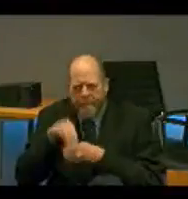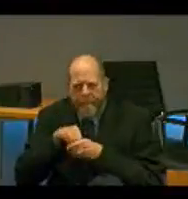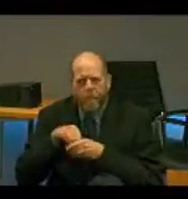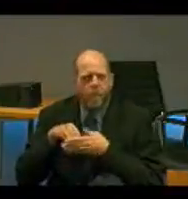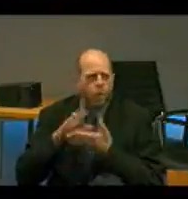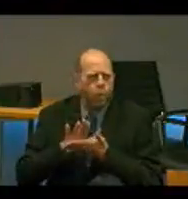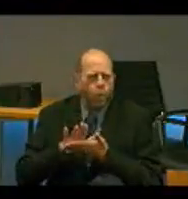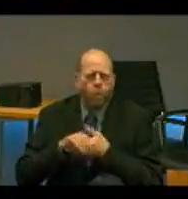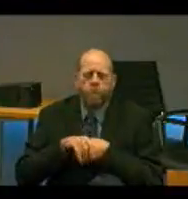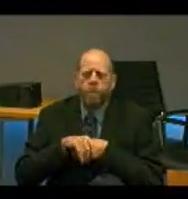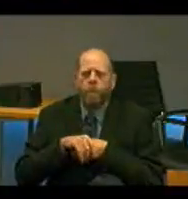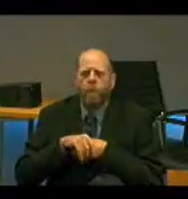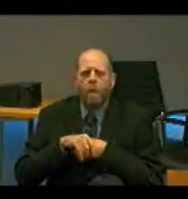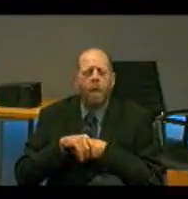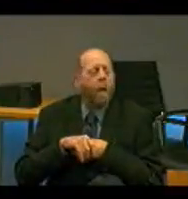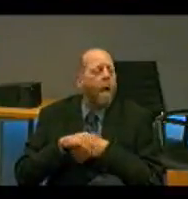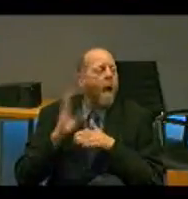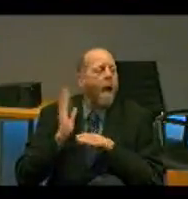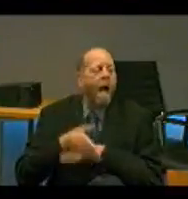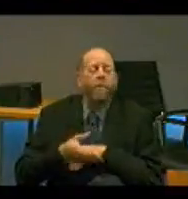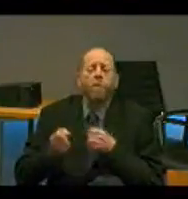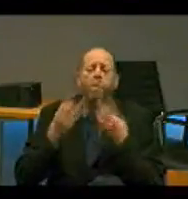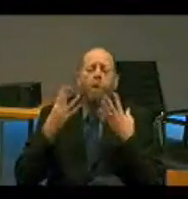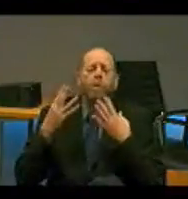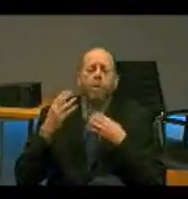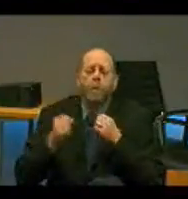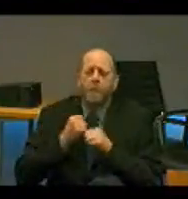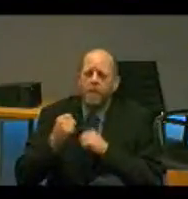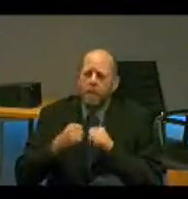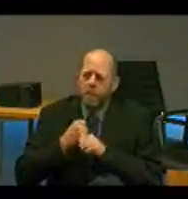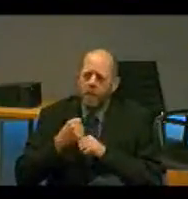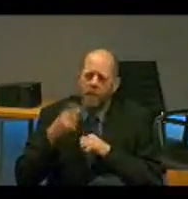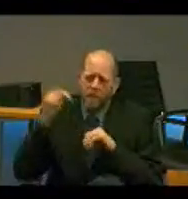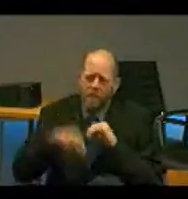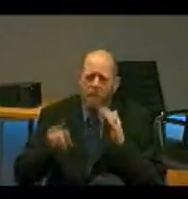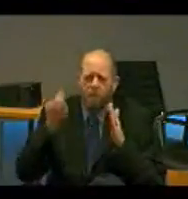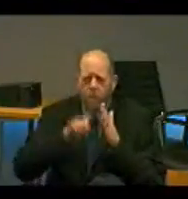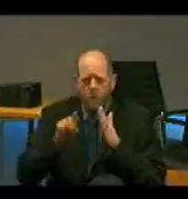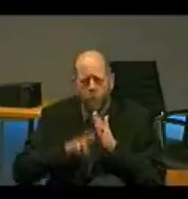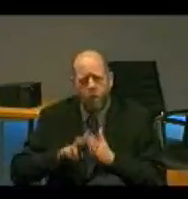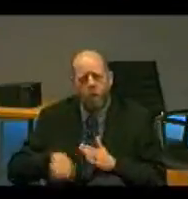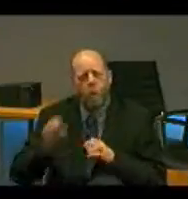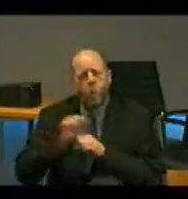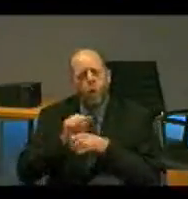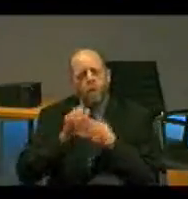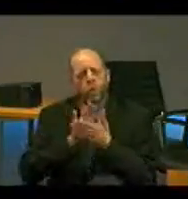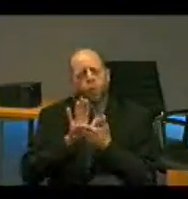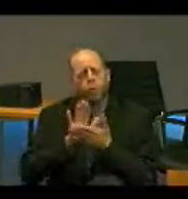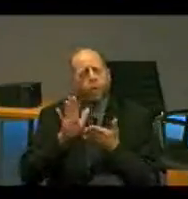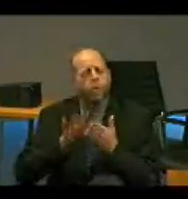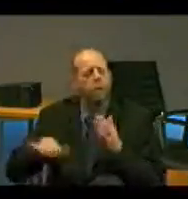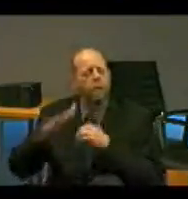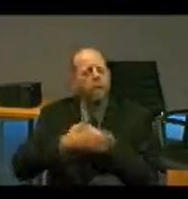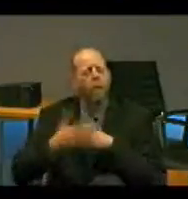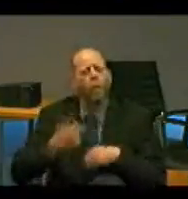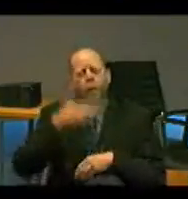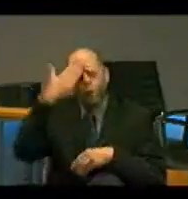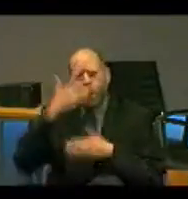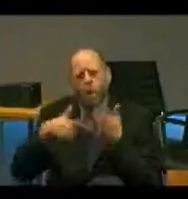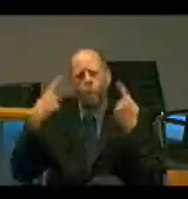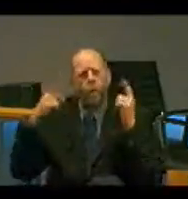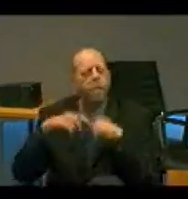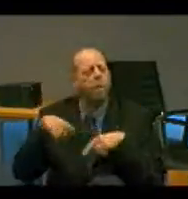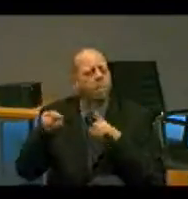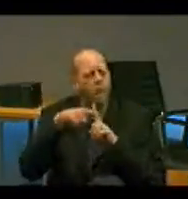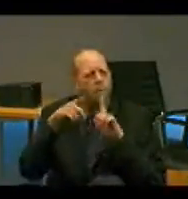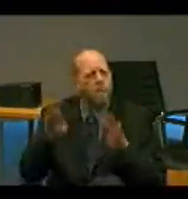school. After multiple decades of extensive research and work in schools across the country, we also know what works.